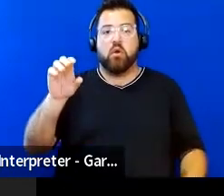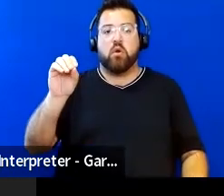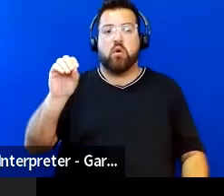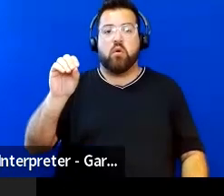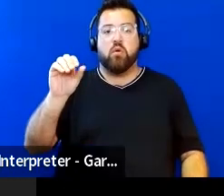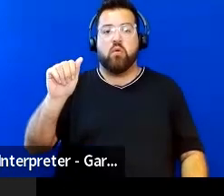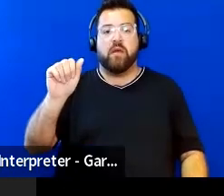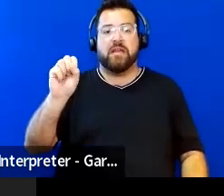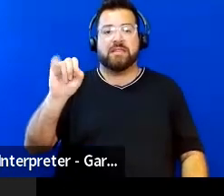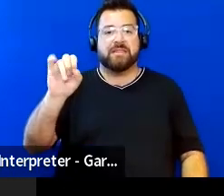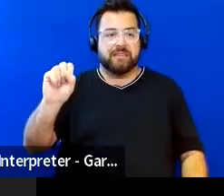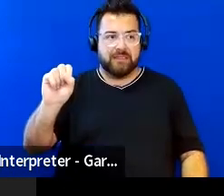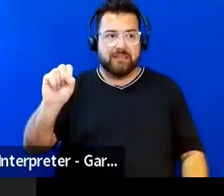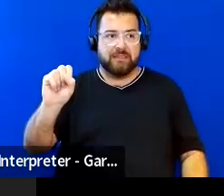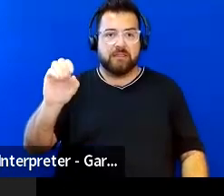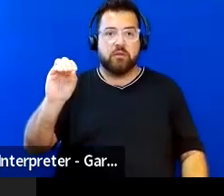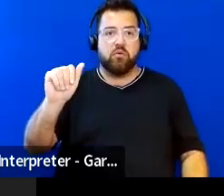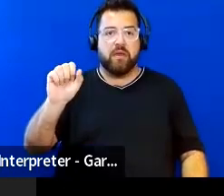Oasis.